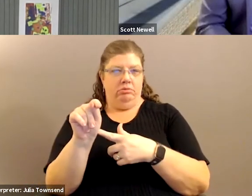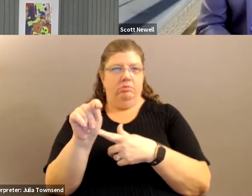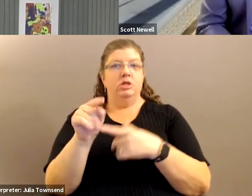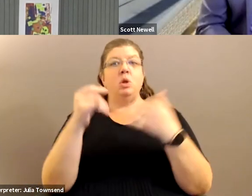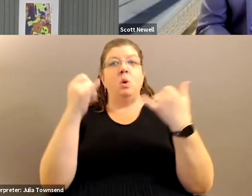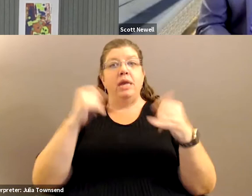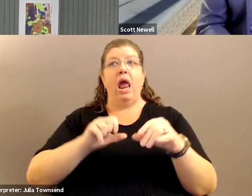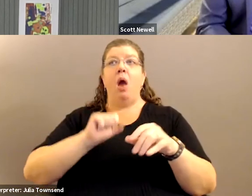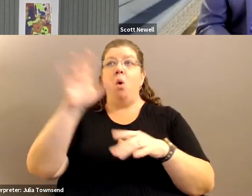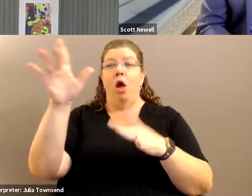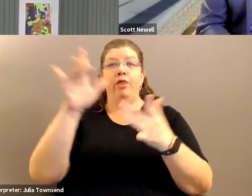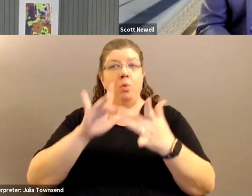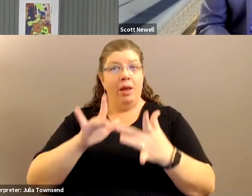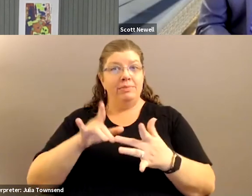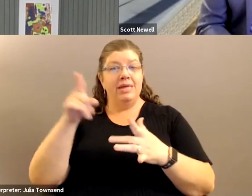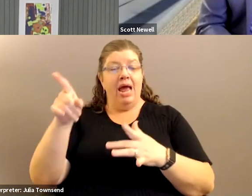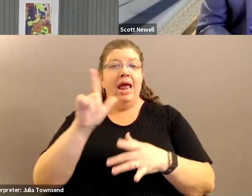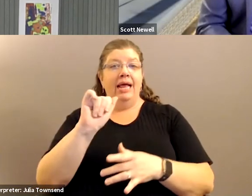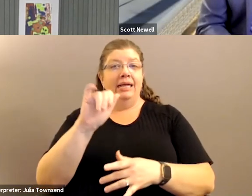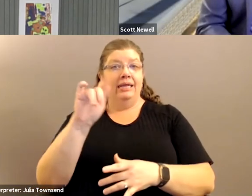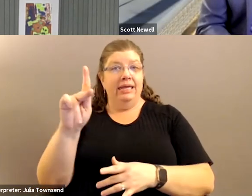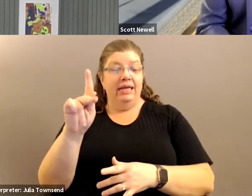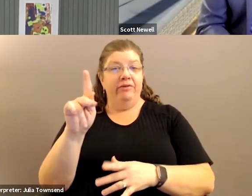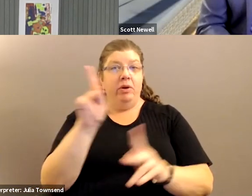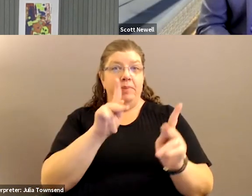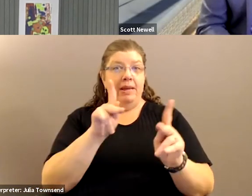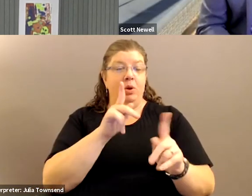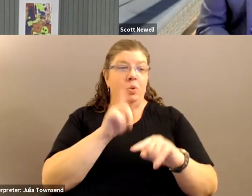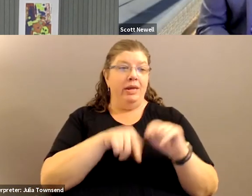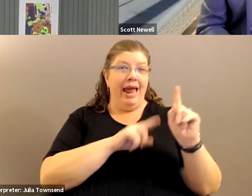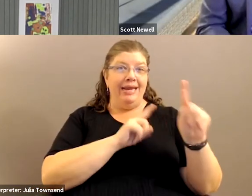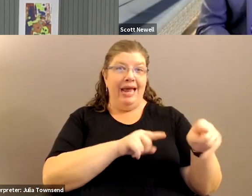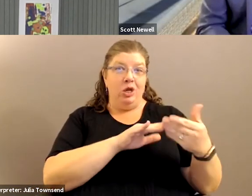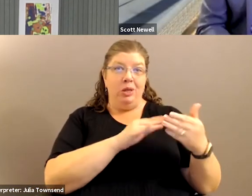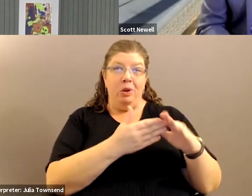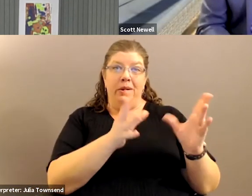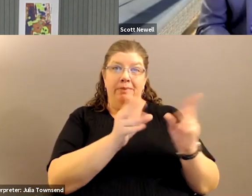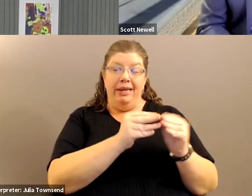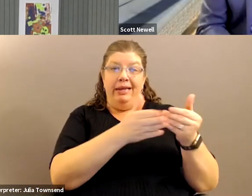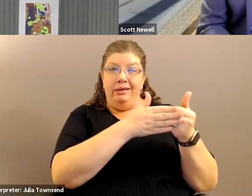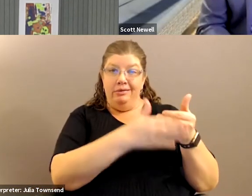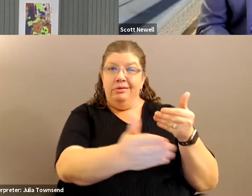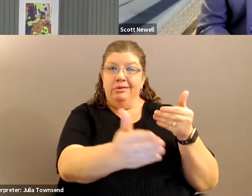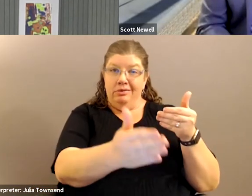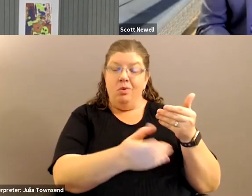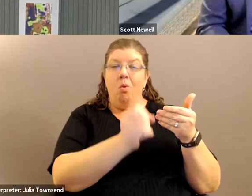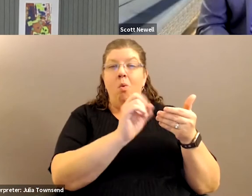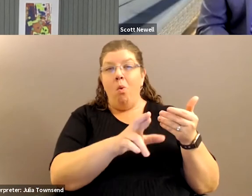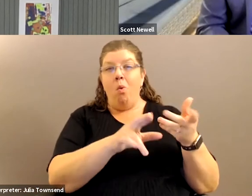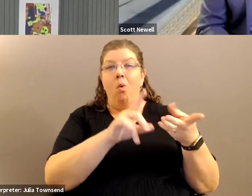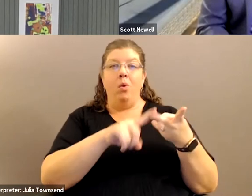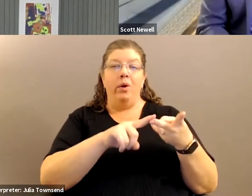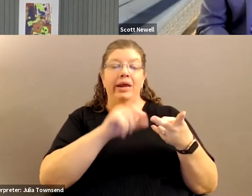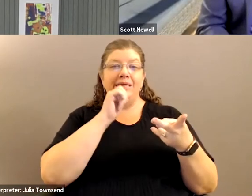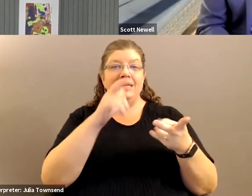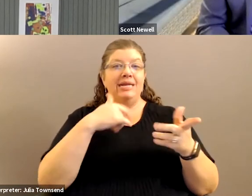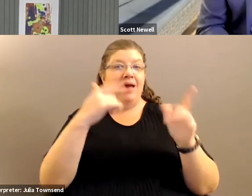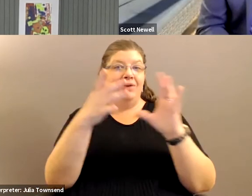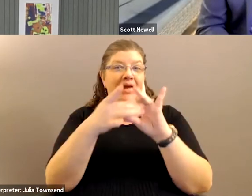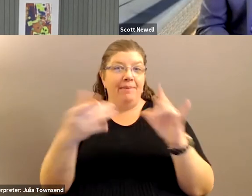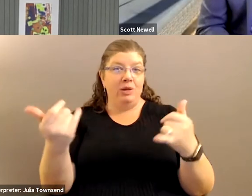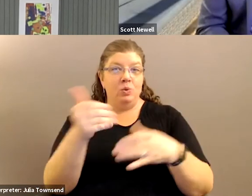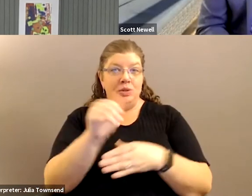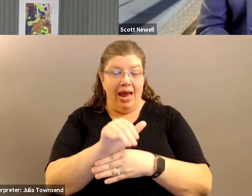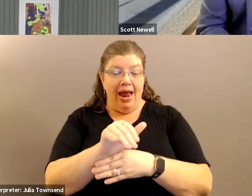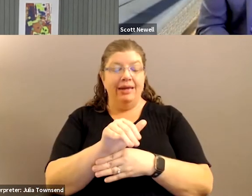website there is a link there for folks that maybe can't attend the community meetings coming forward or didn't present a comment tonight